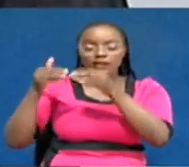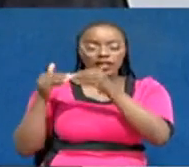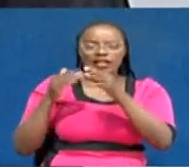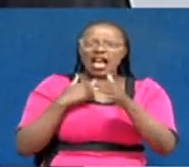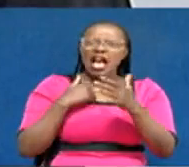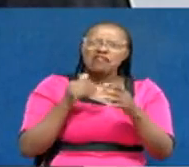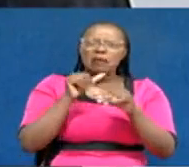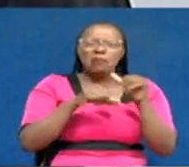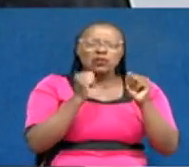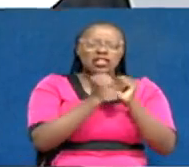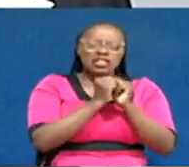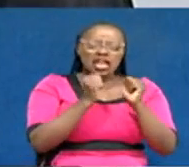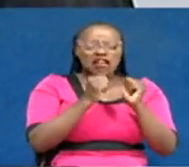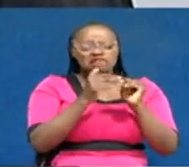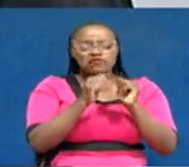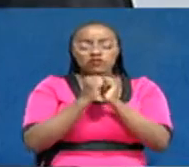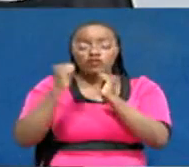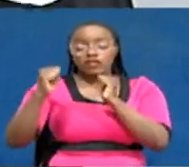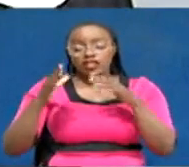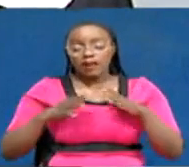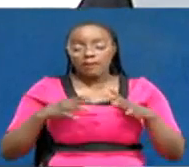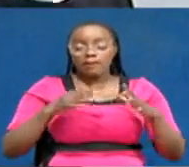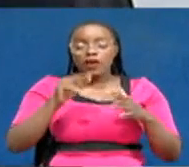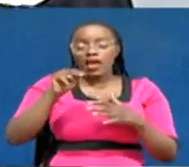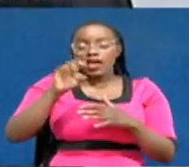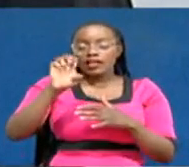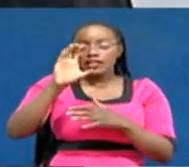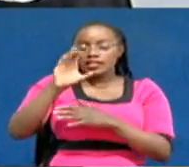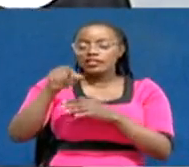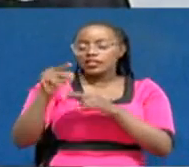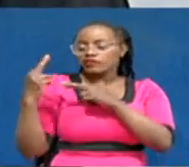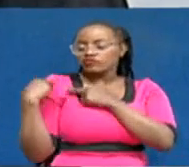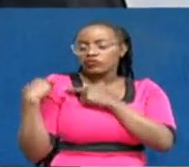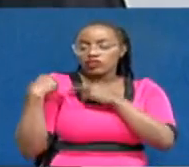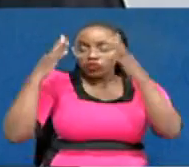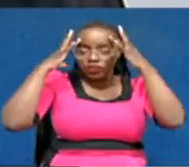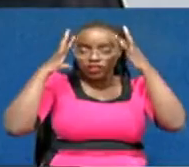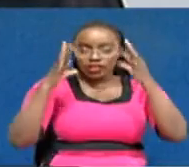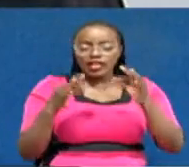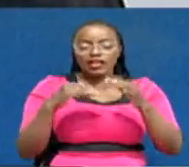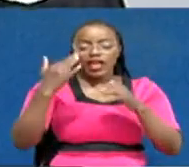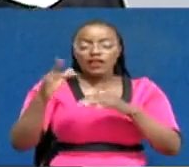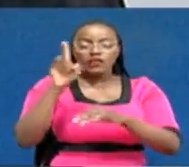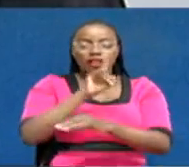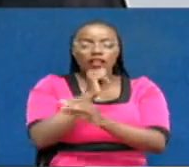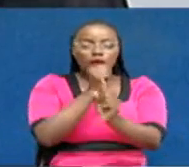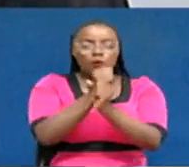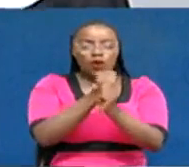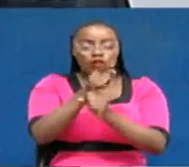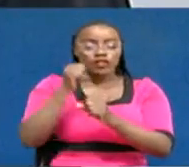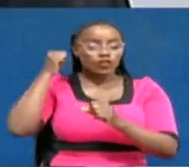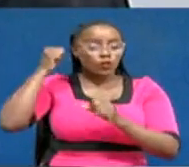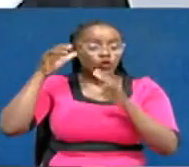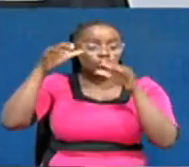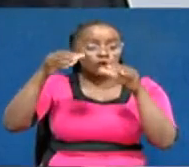have about 10 to 15 persons. Now, the NEC is charged with making decisions that affect the day-to-day running of the